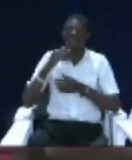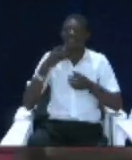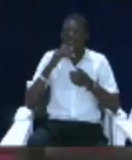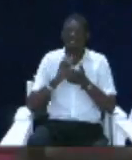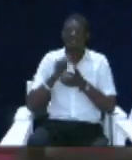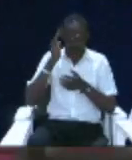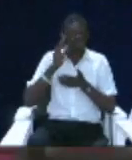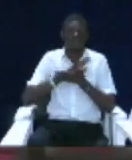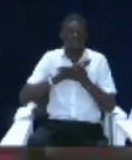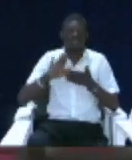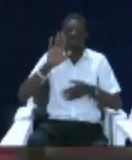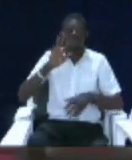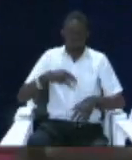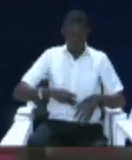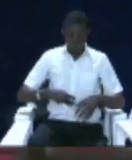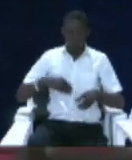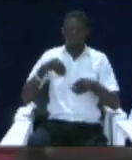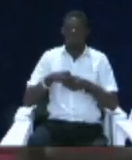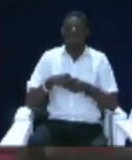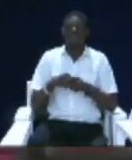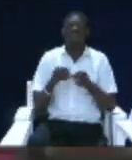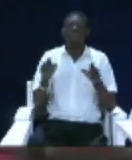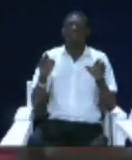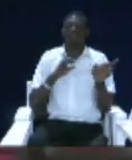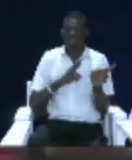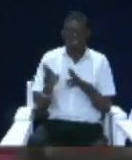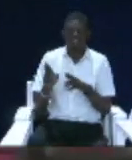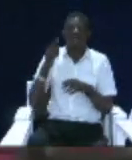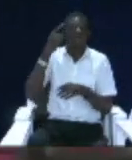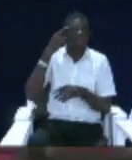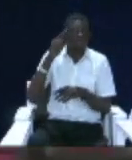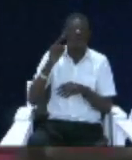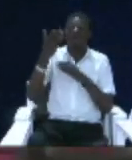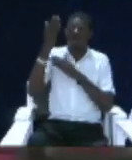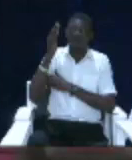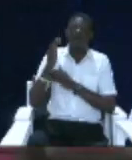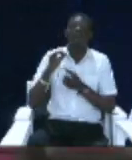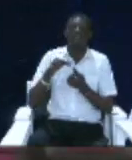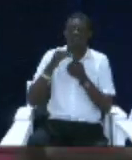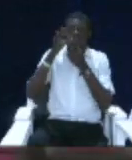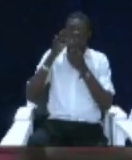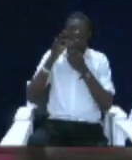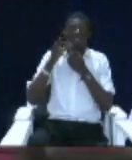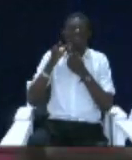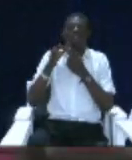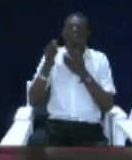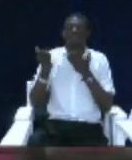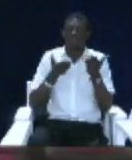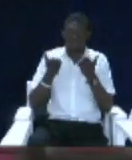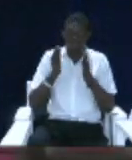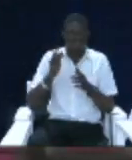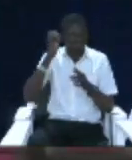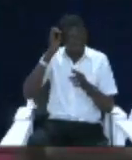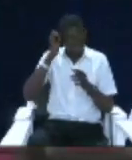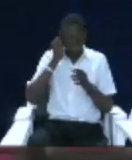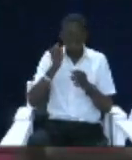will clean up her womb in readiness for God's very special servant. She claimed